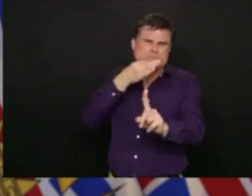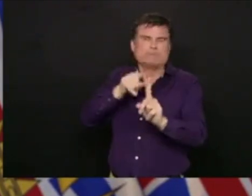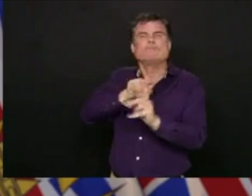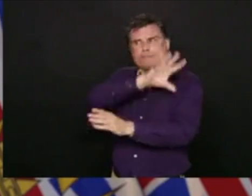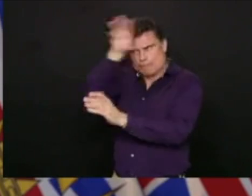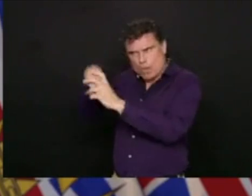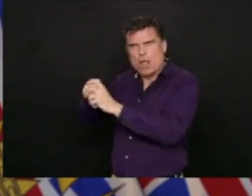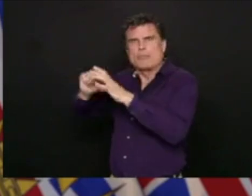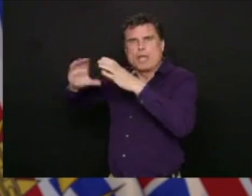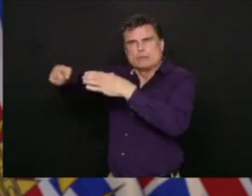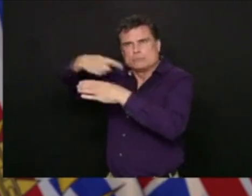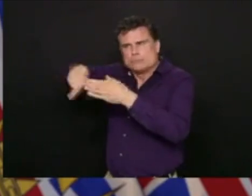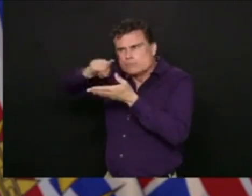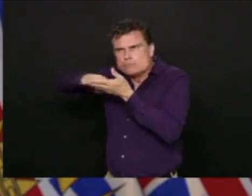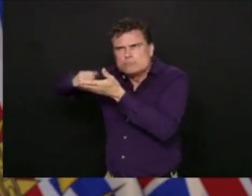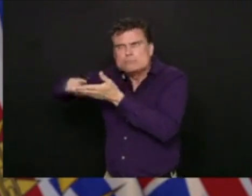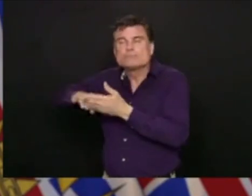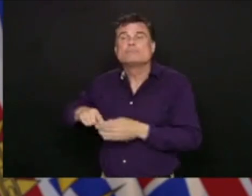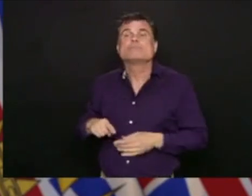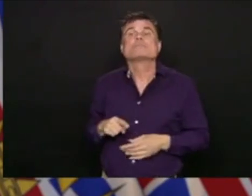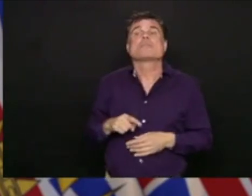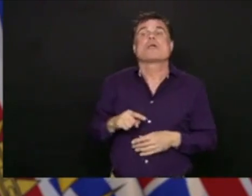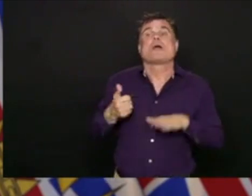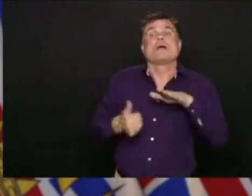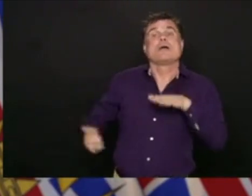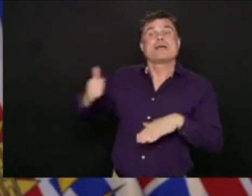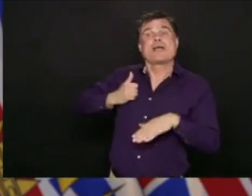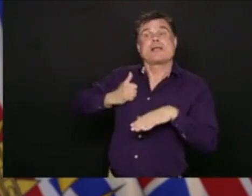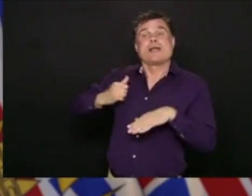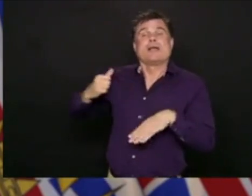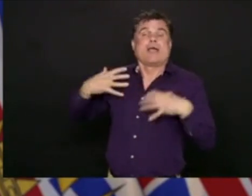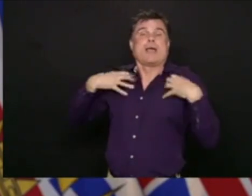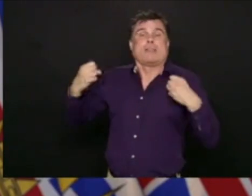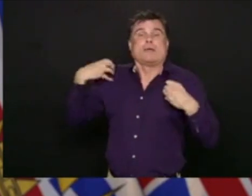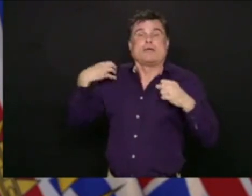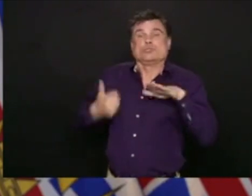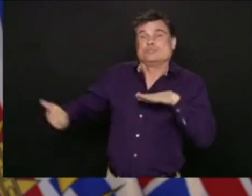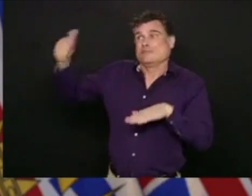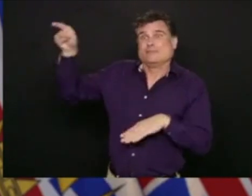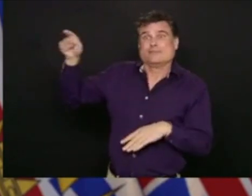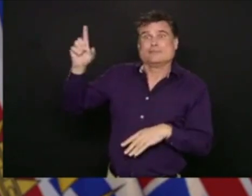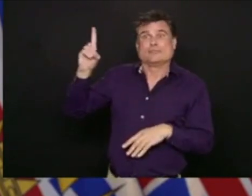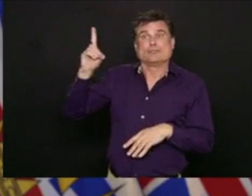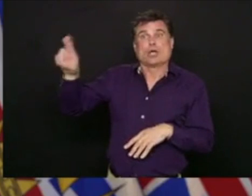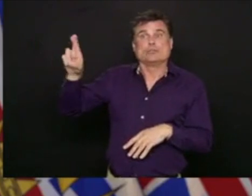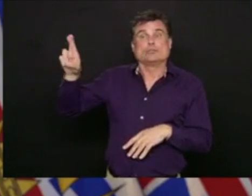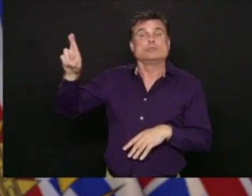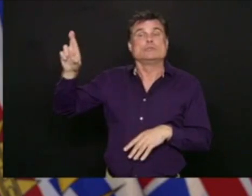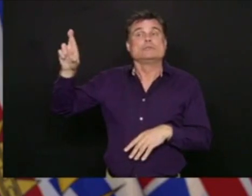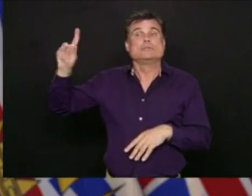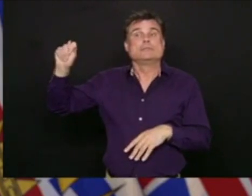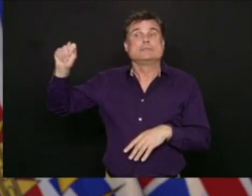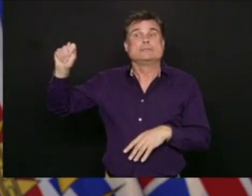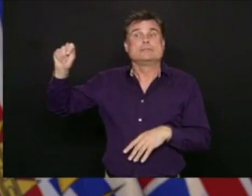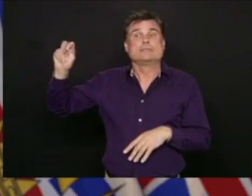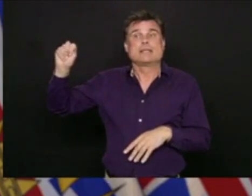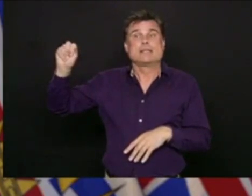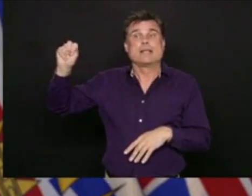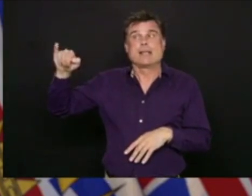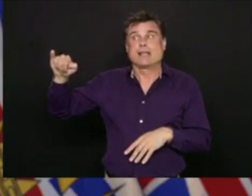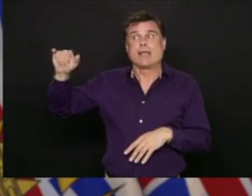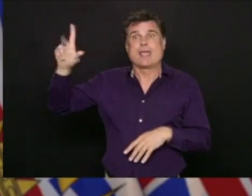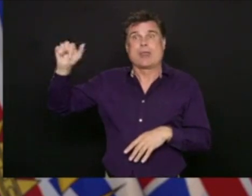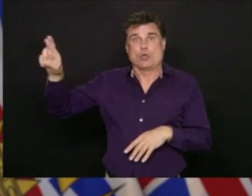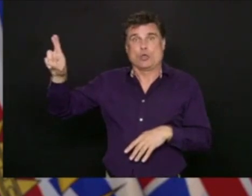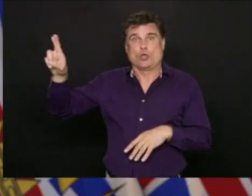are the questions that we're asking. What I can tell you is from the data that I've seen around the world, particularly from China,